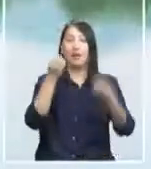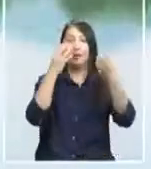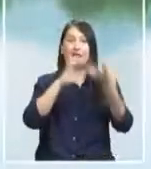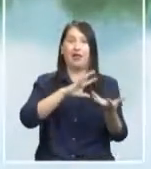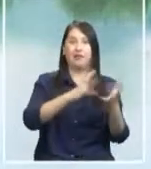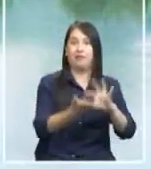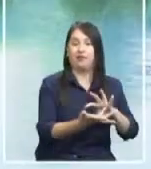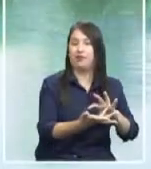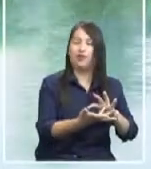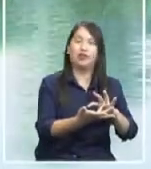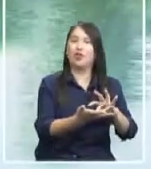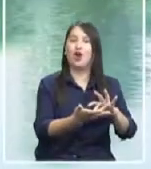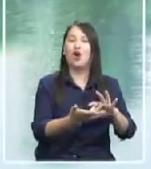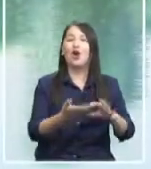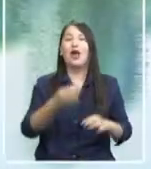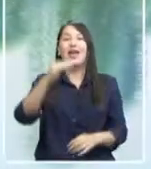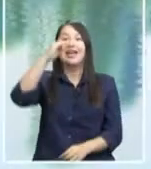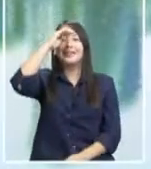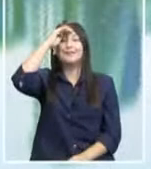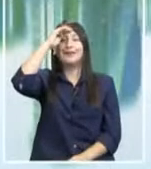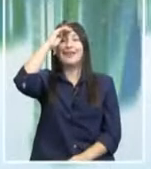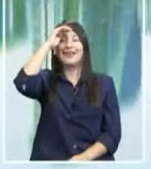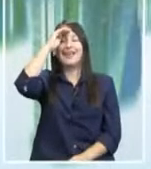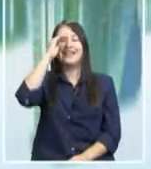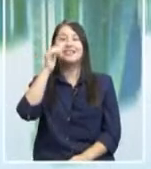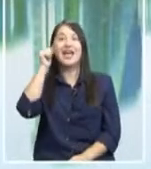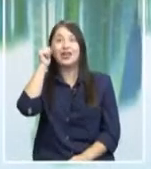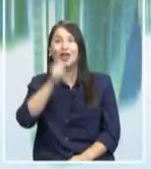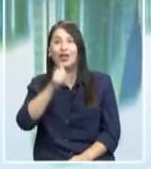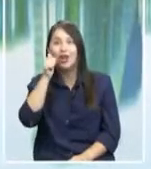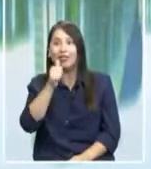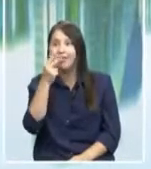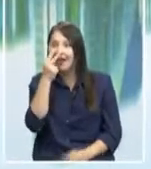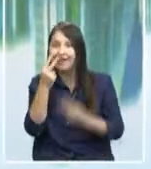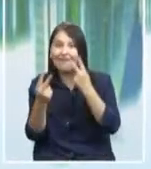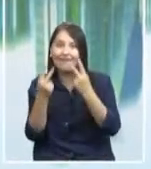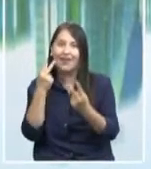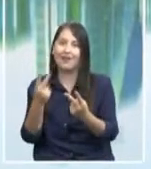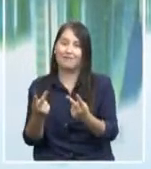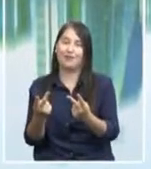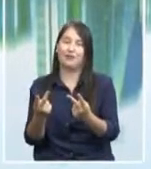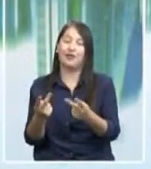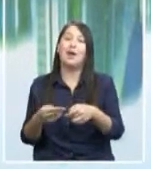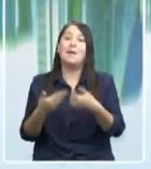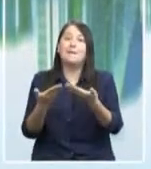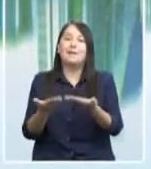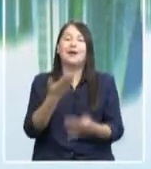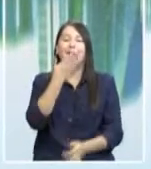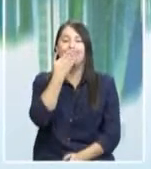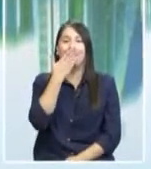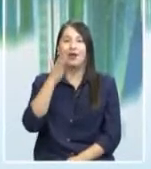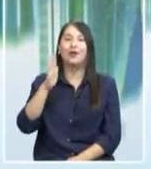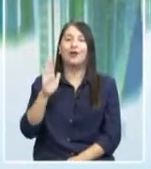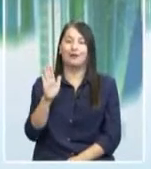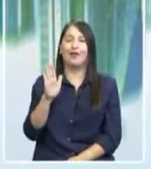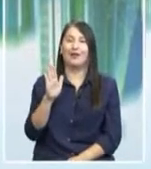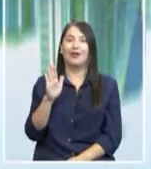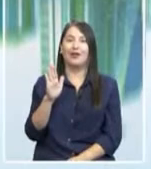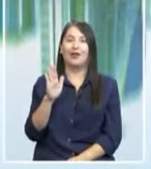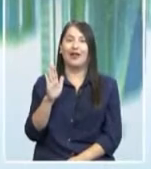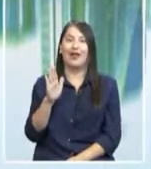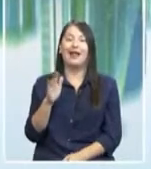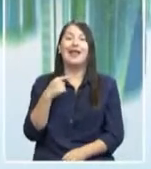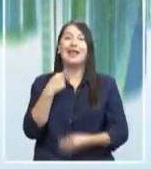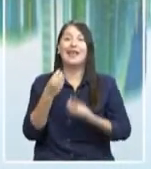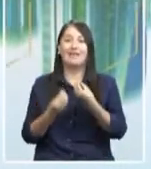of building on what is to make better what is to become. And with that, let me